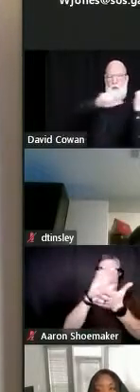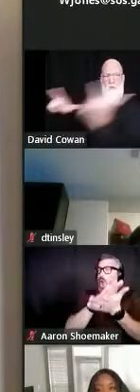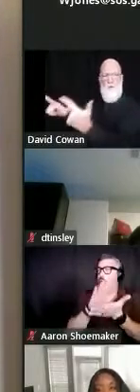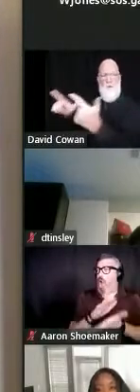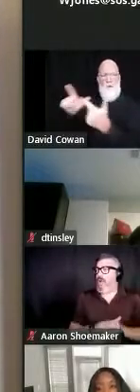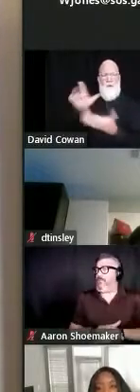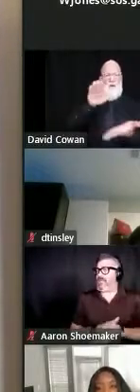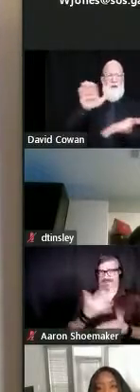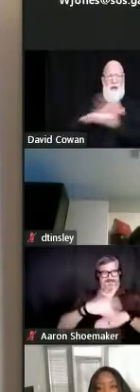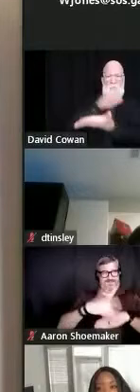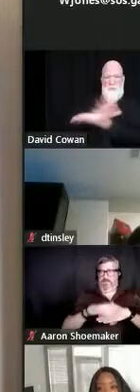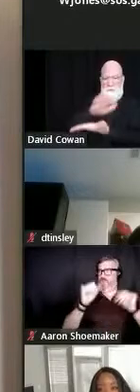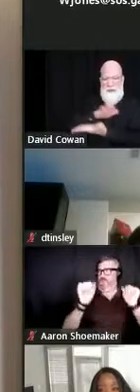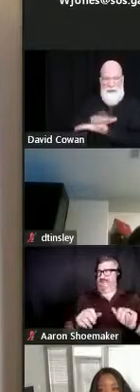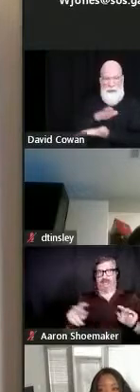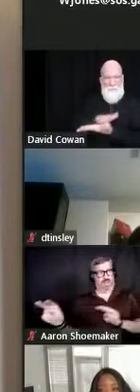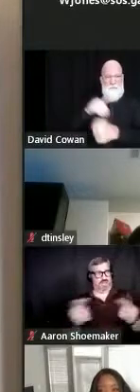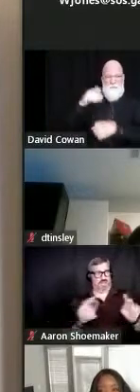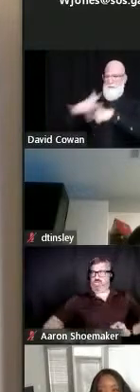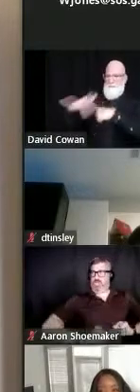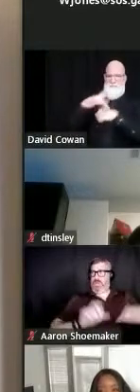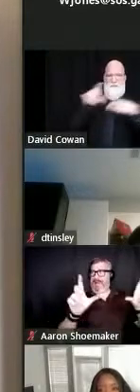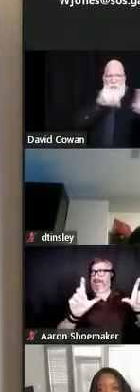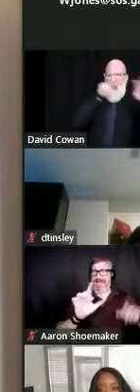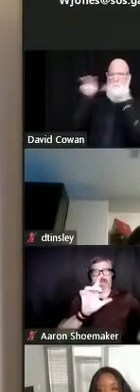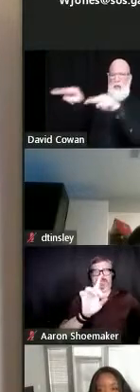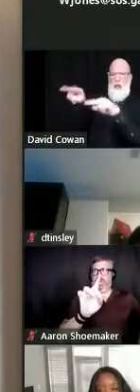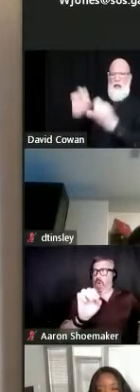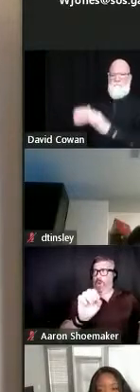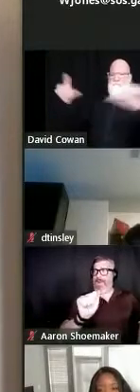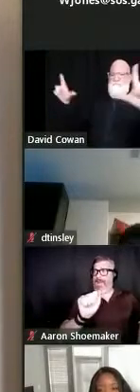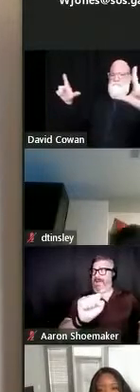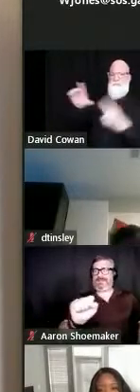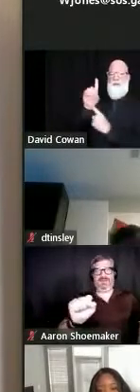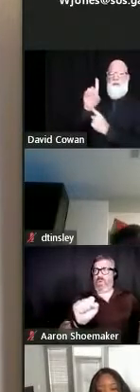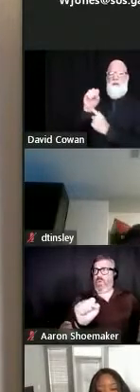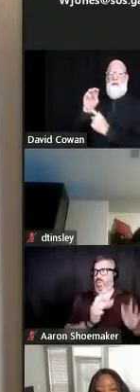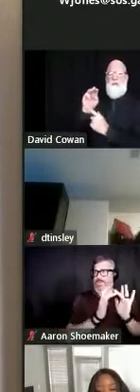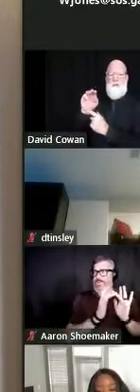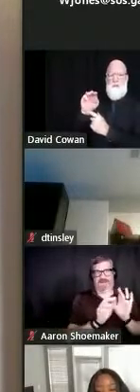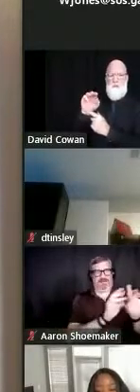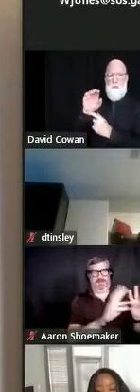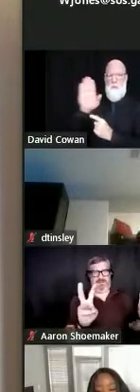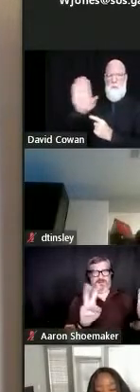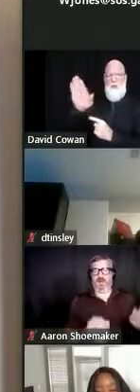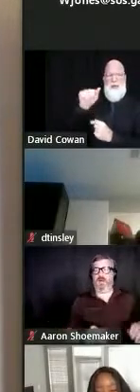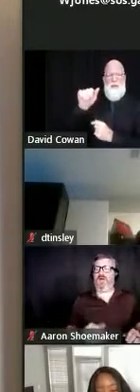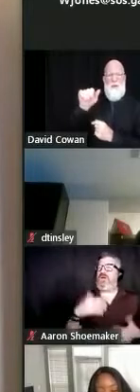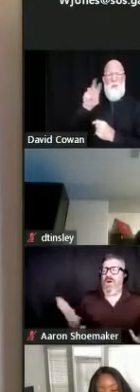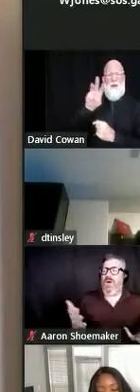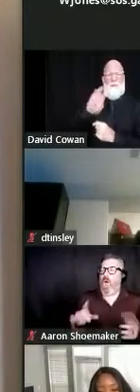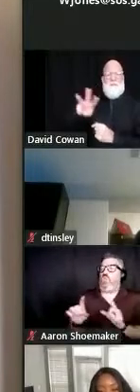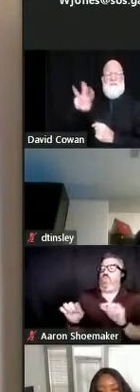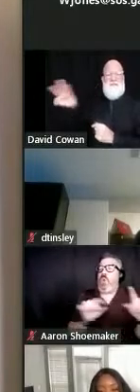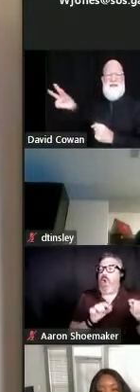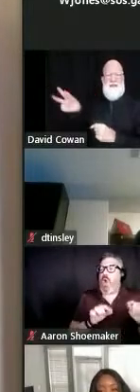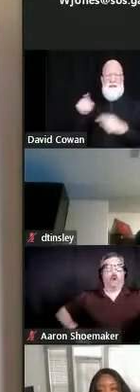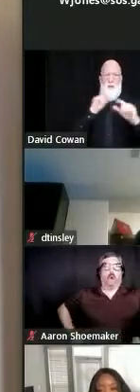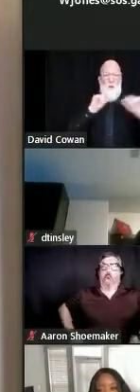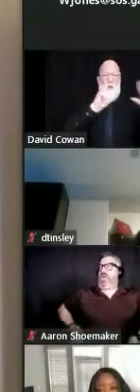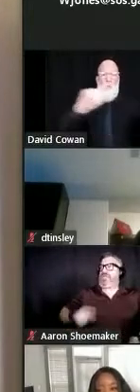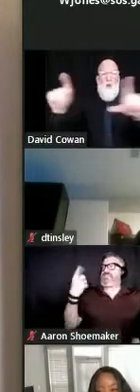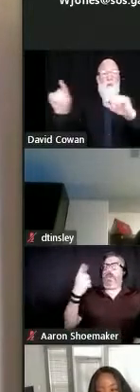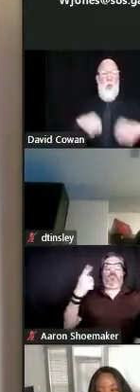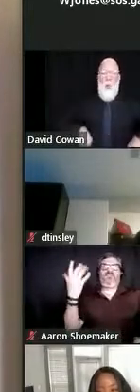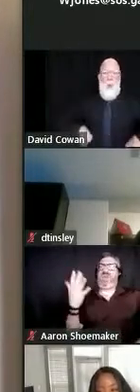website it was an open bid process so the concept that somebody either the governor or SEC secretary raffensberger or his family